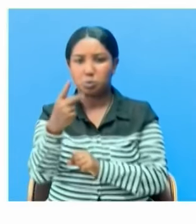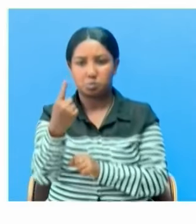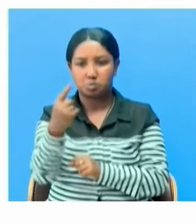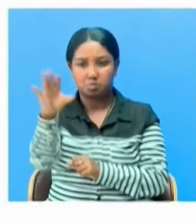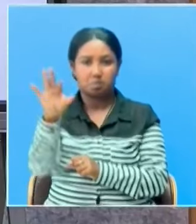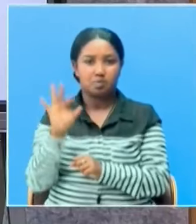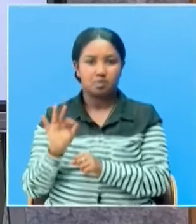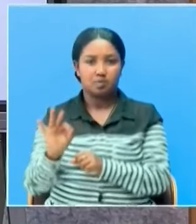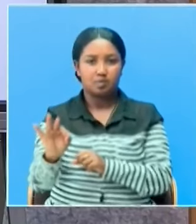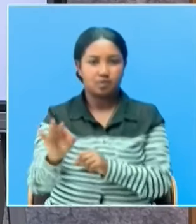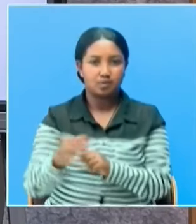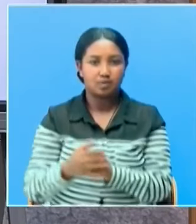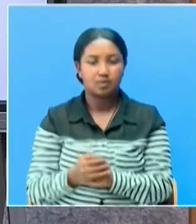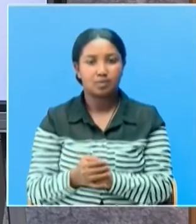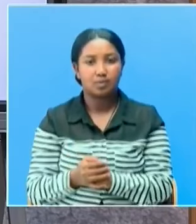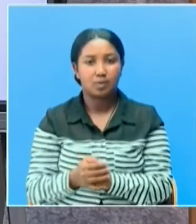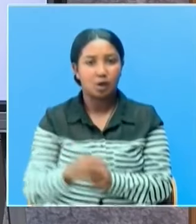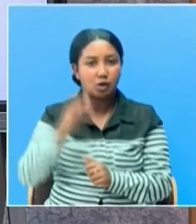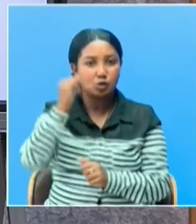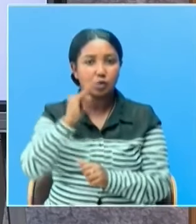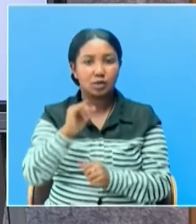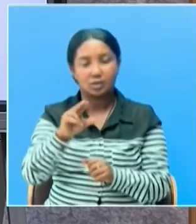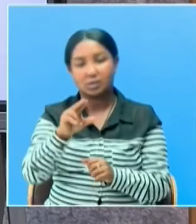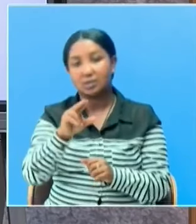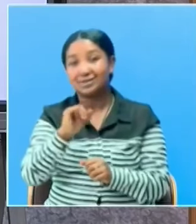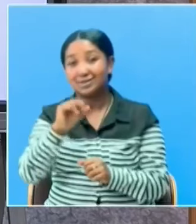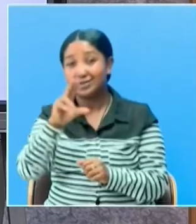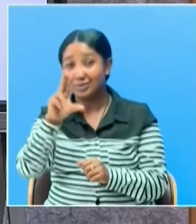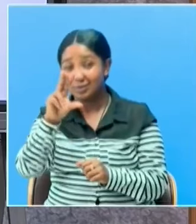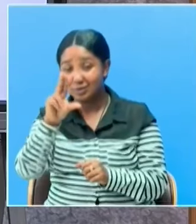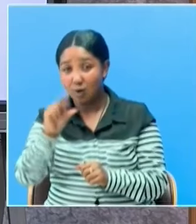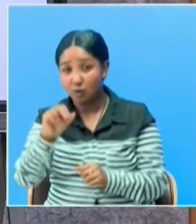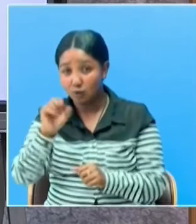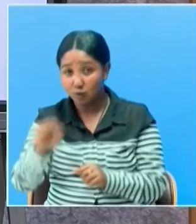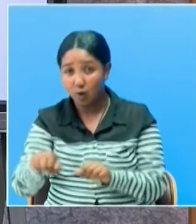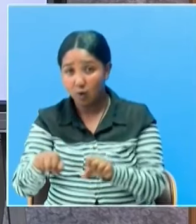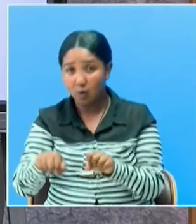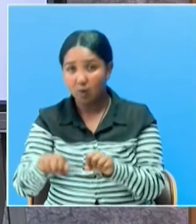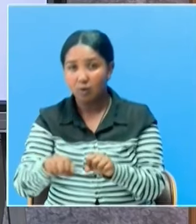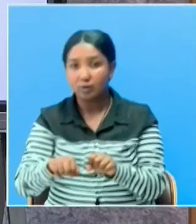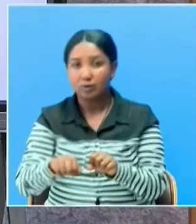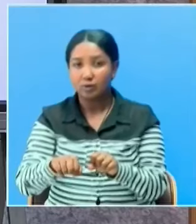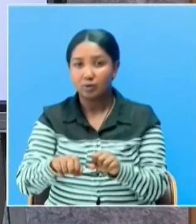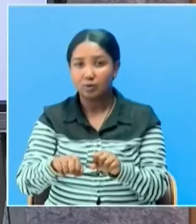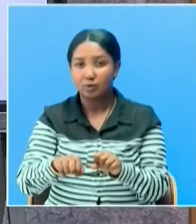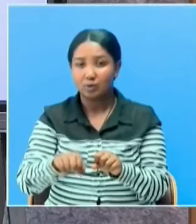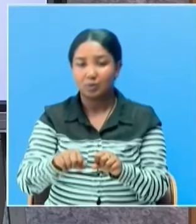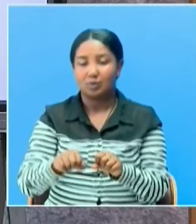Let's say so. John is not so nice